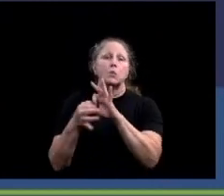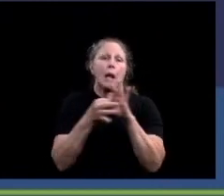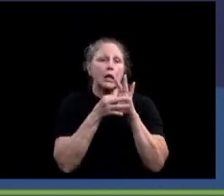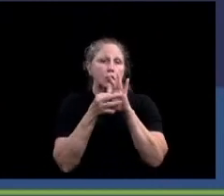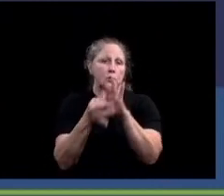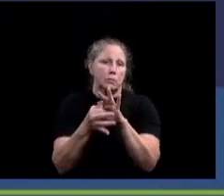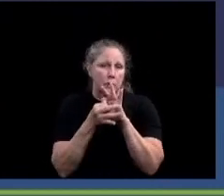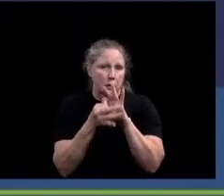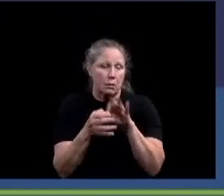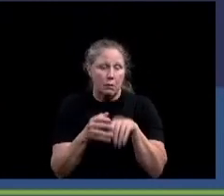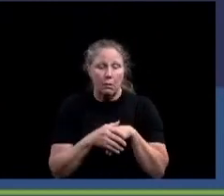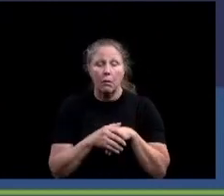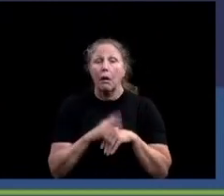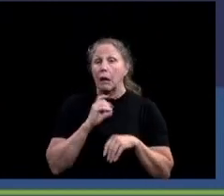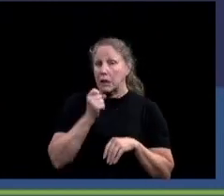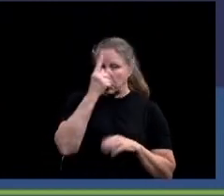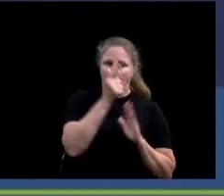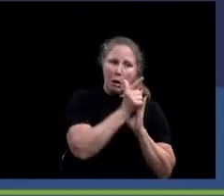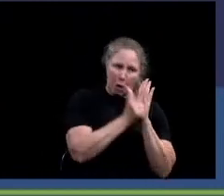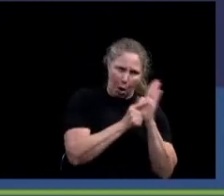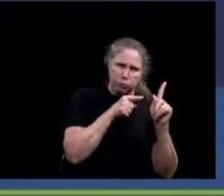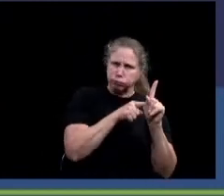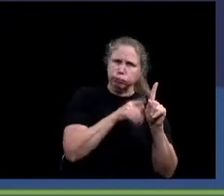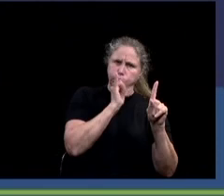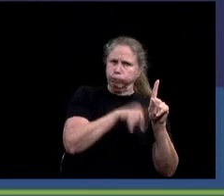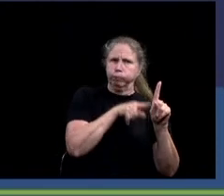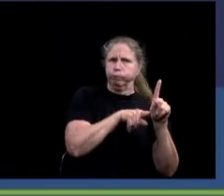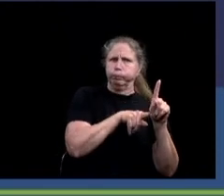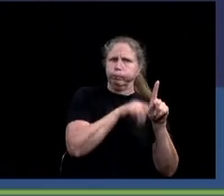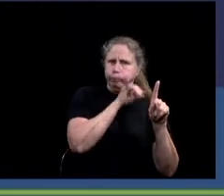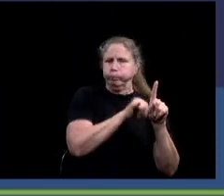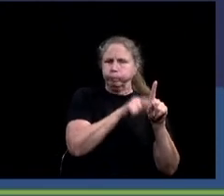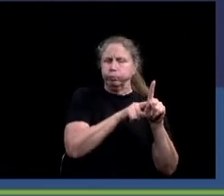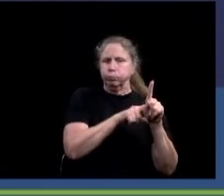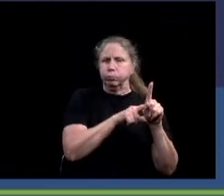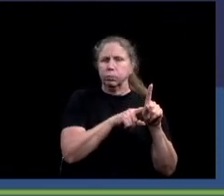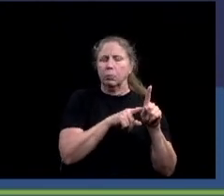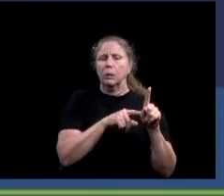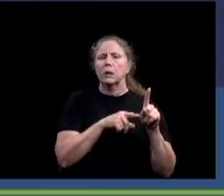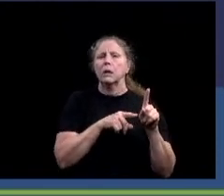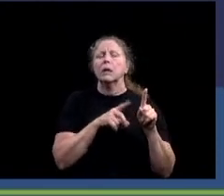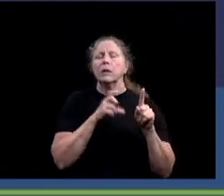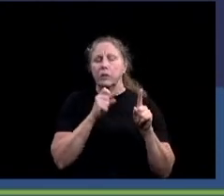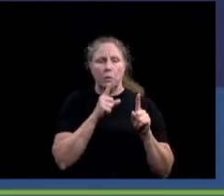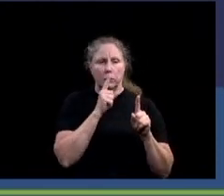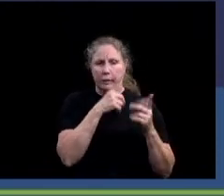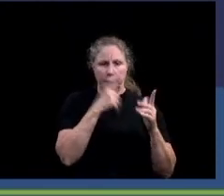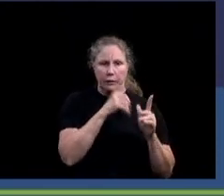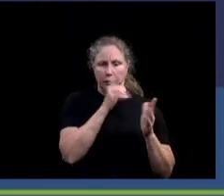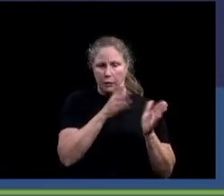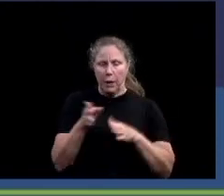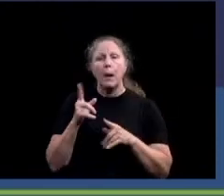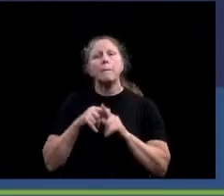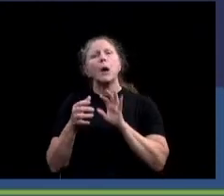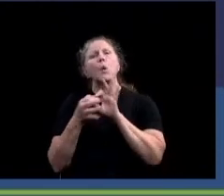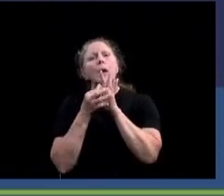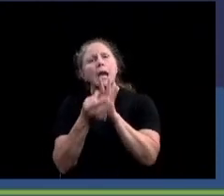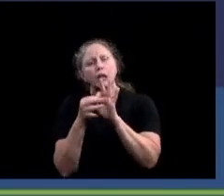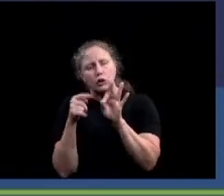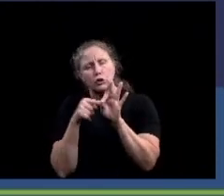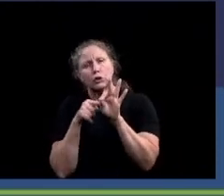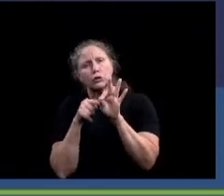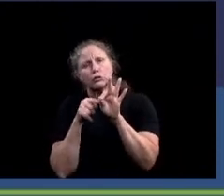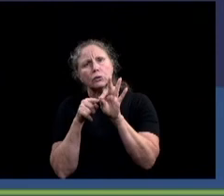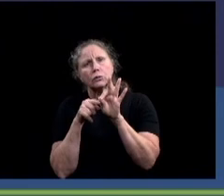are transactions and, ipso facto 1, 2, but the relational part, you can't, that